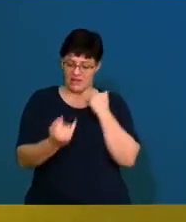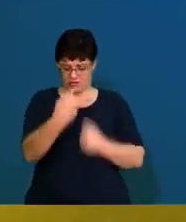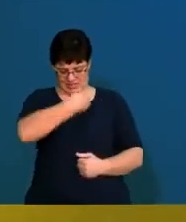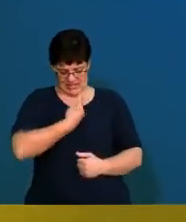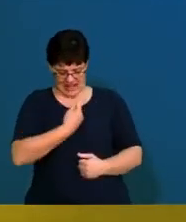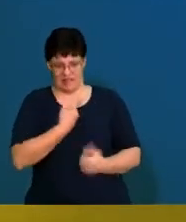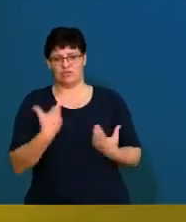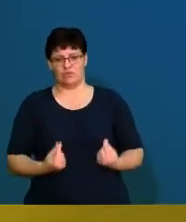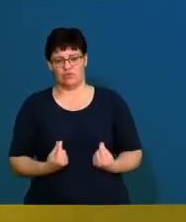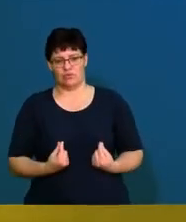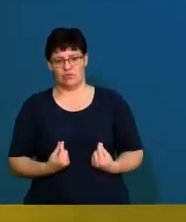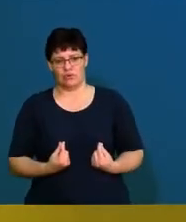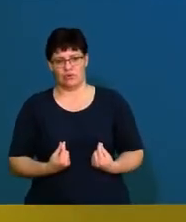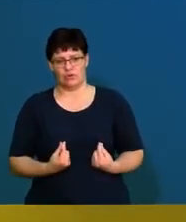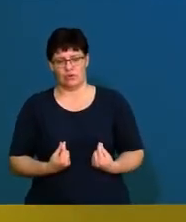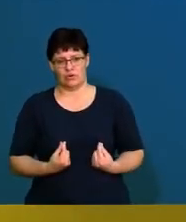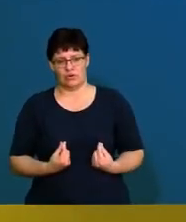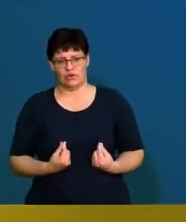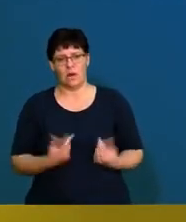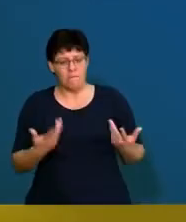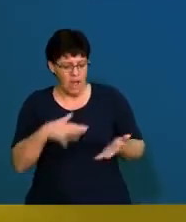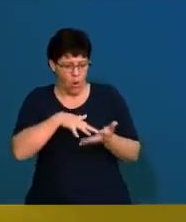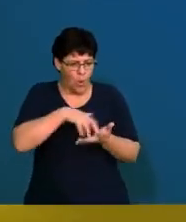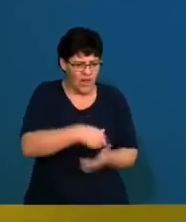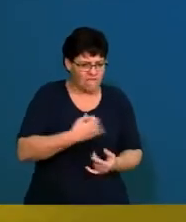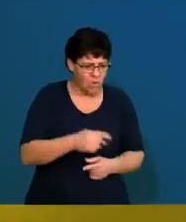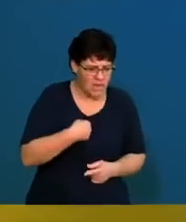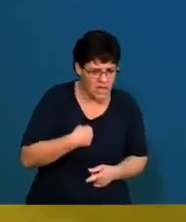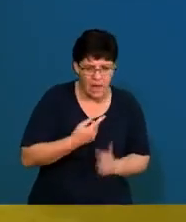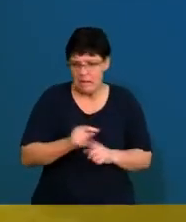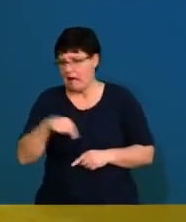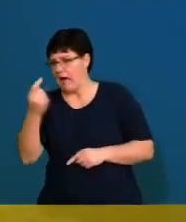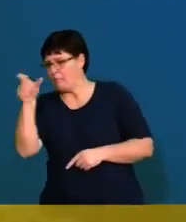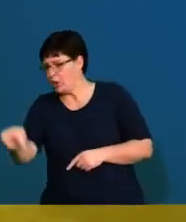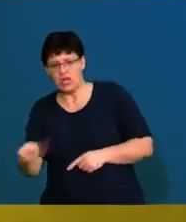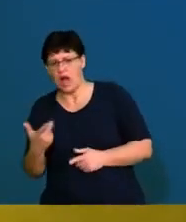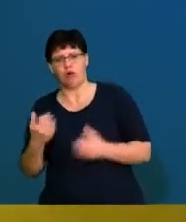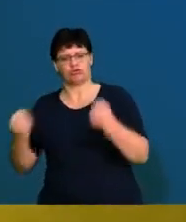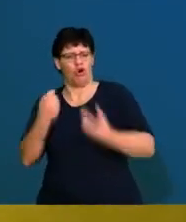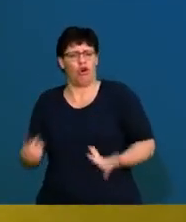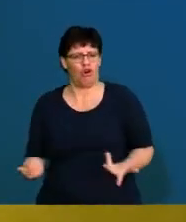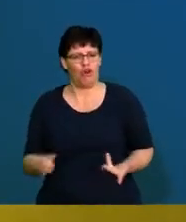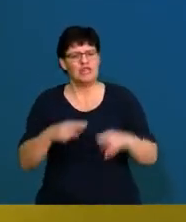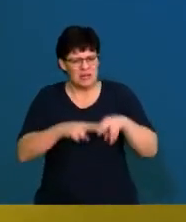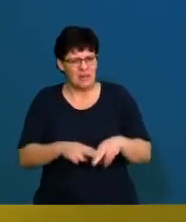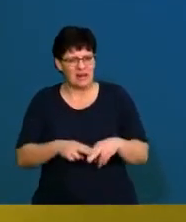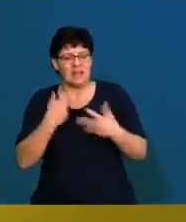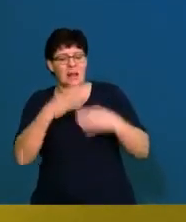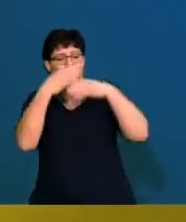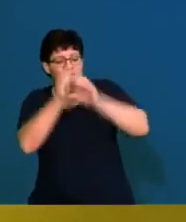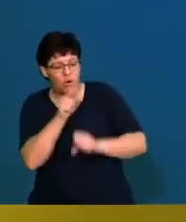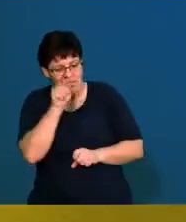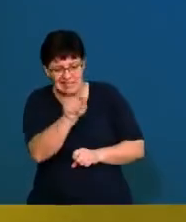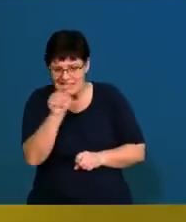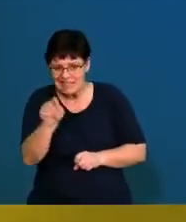individual thing. What can be a weak point for me may not be for the same patient. So as a result of that, focus